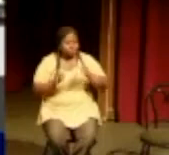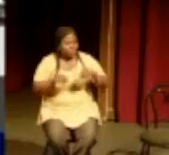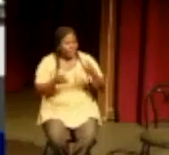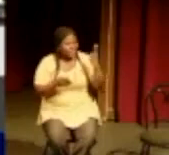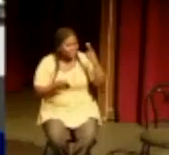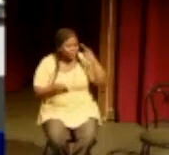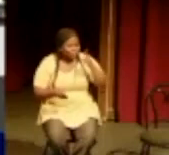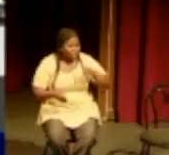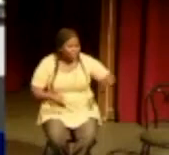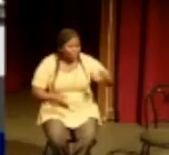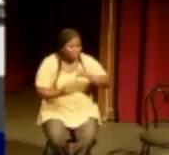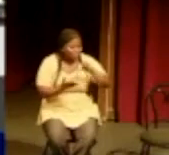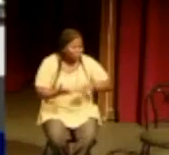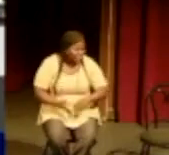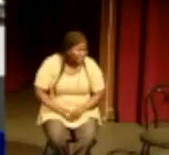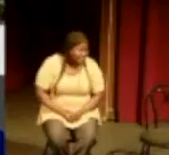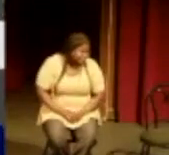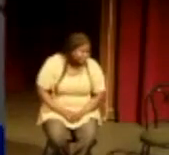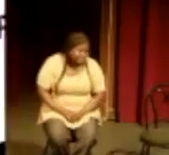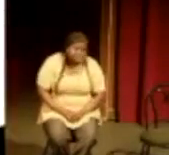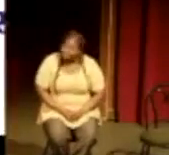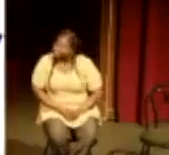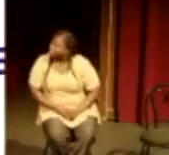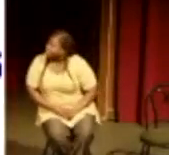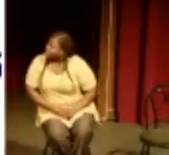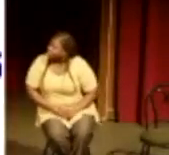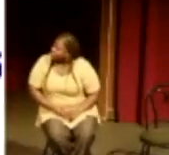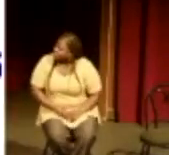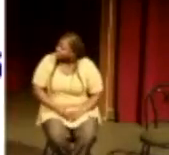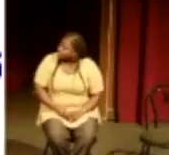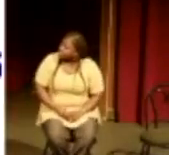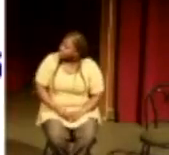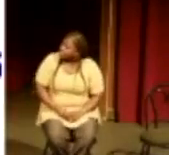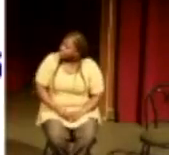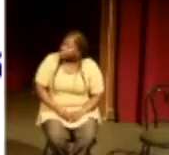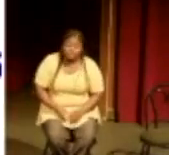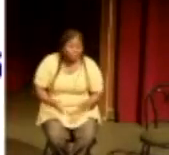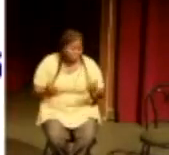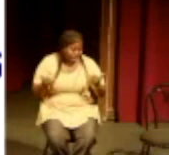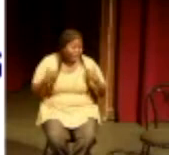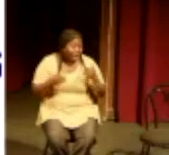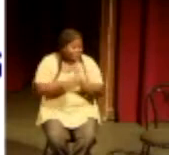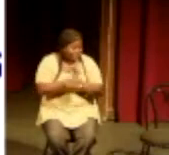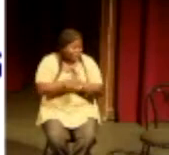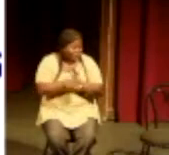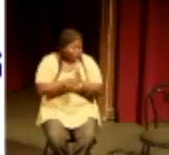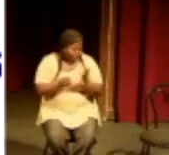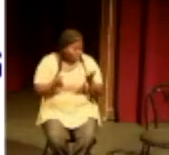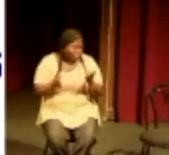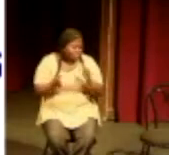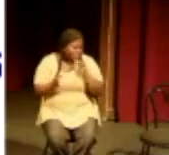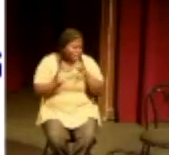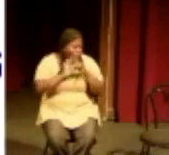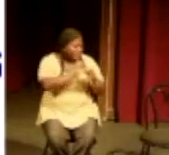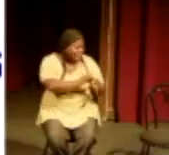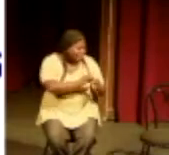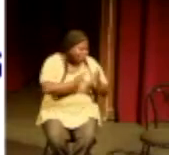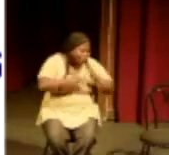pretty special project if we could pull it off. Now then, I do have a video to share with you, unrelated to